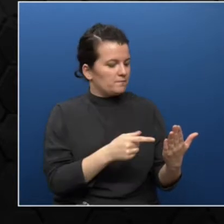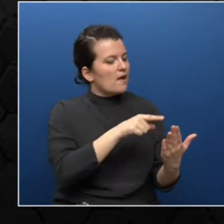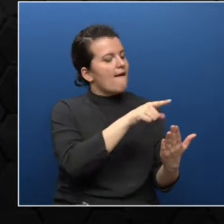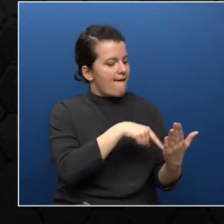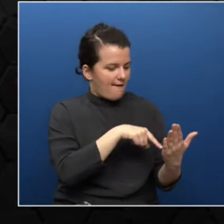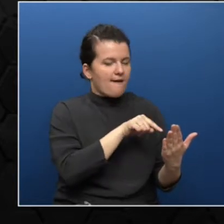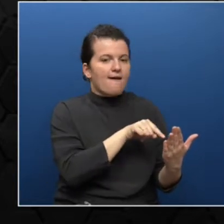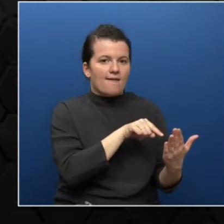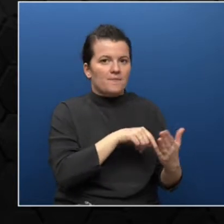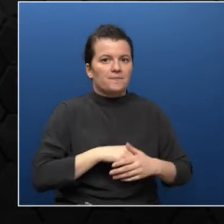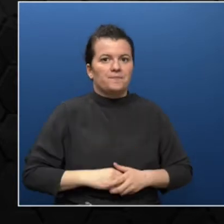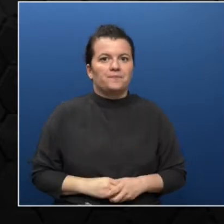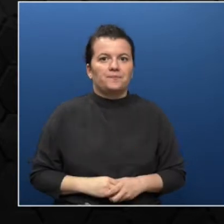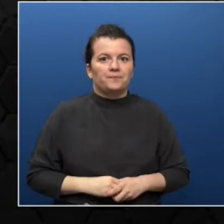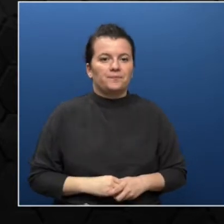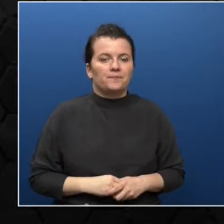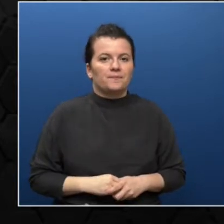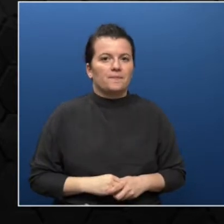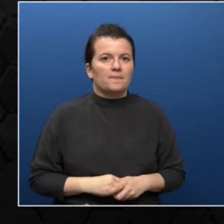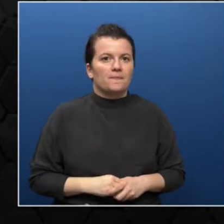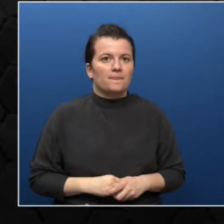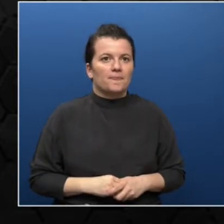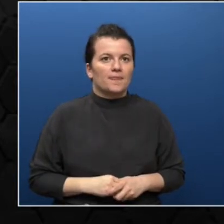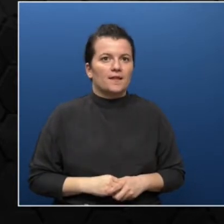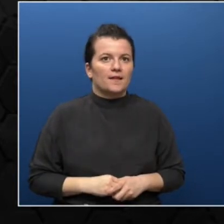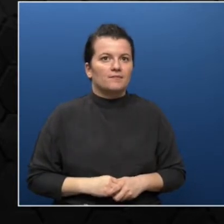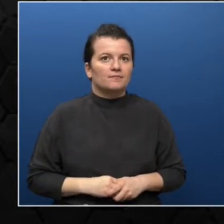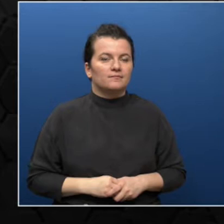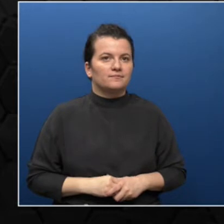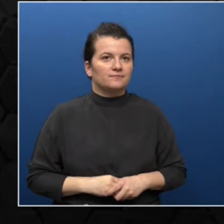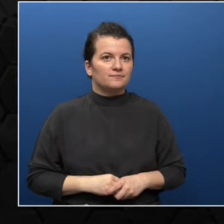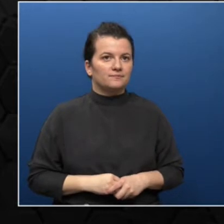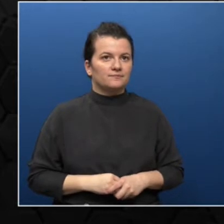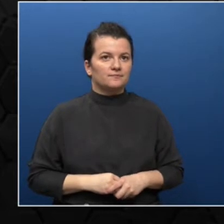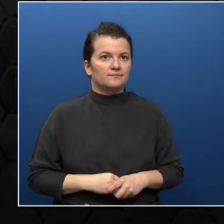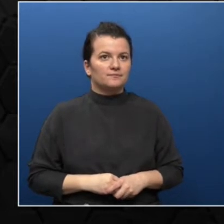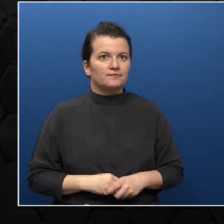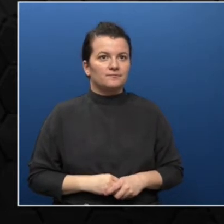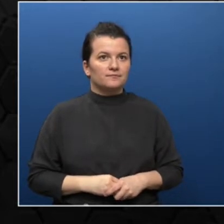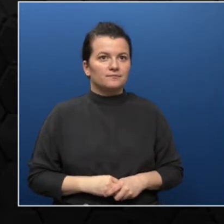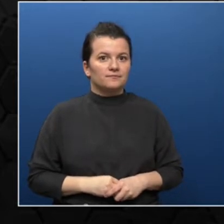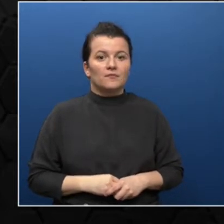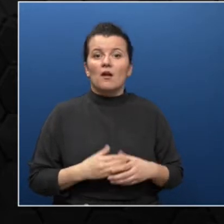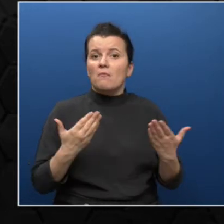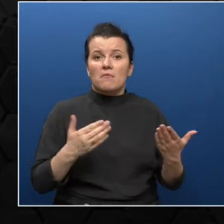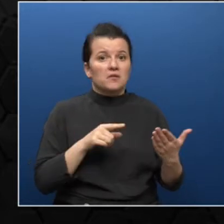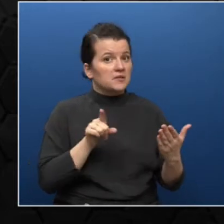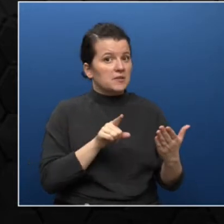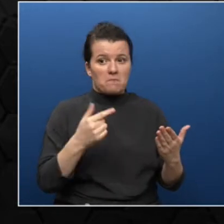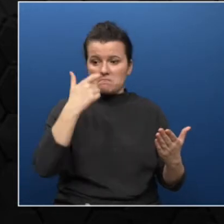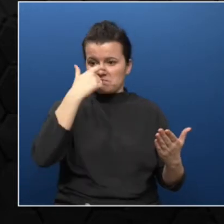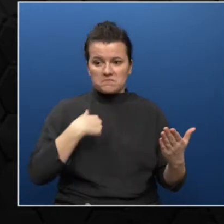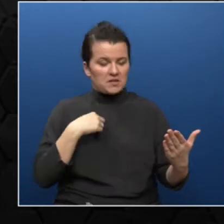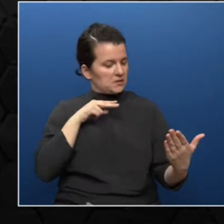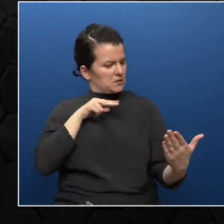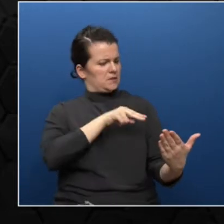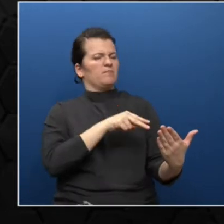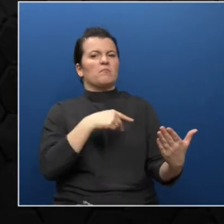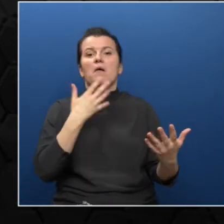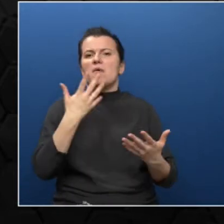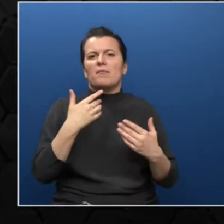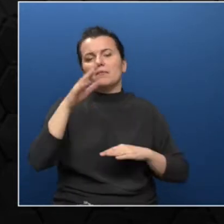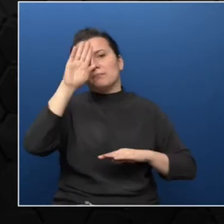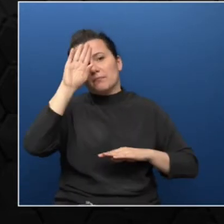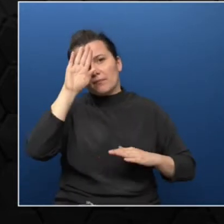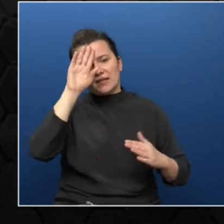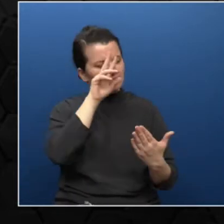it can also remind the patient on when to do some physical activities when the device notices that the patient has been maybe